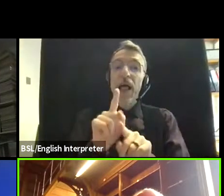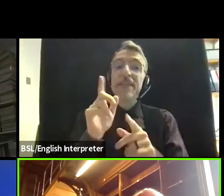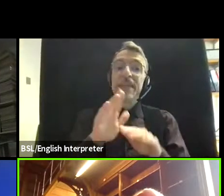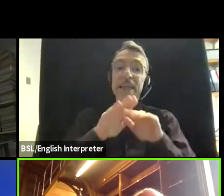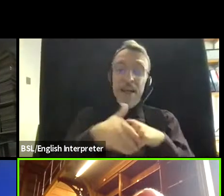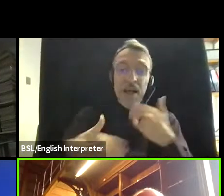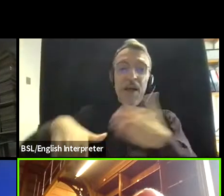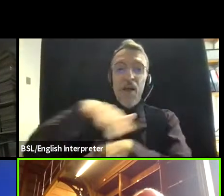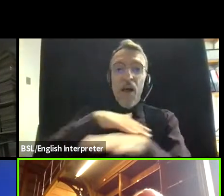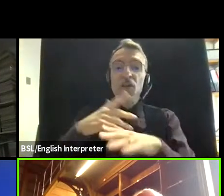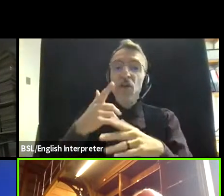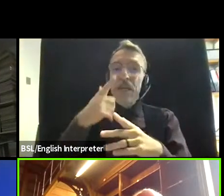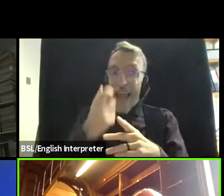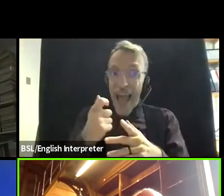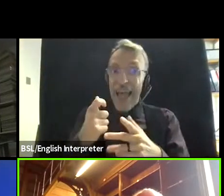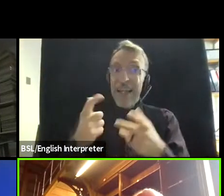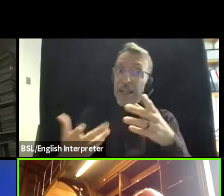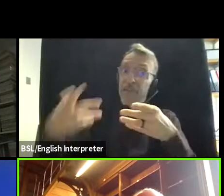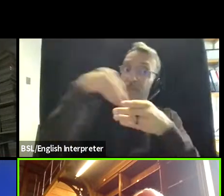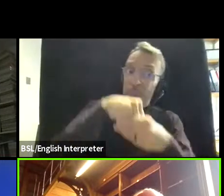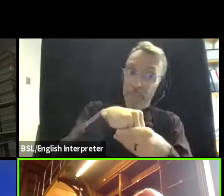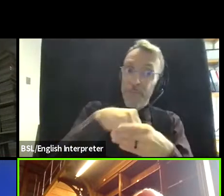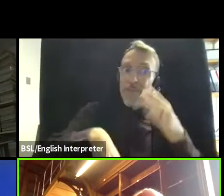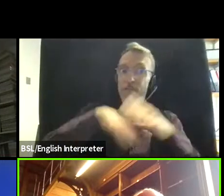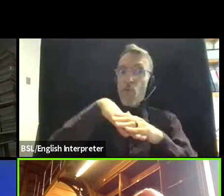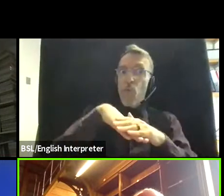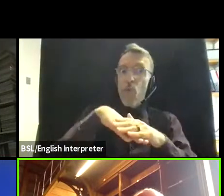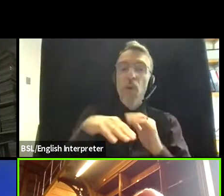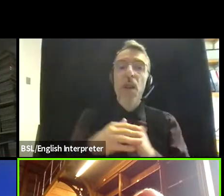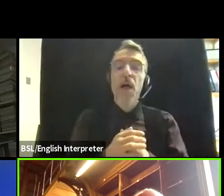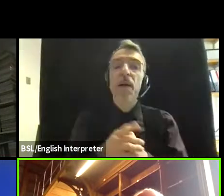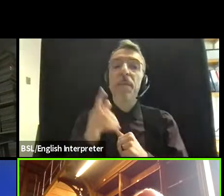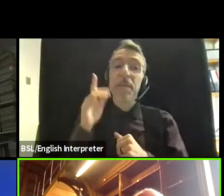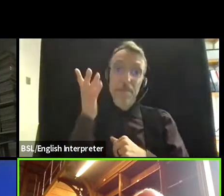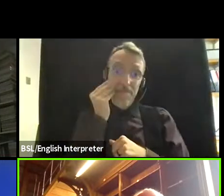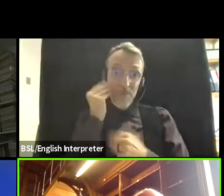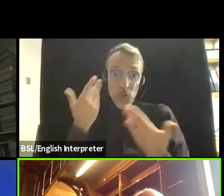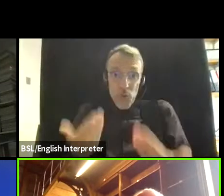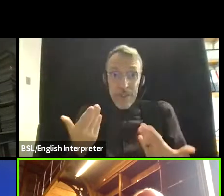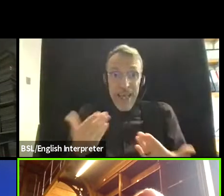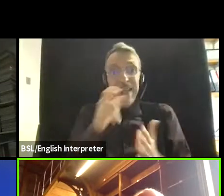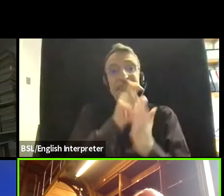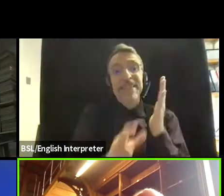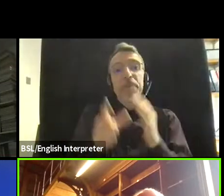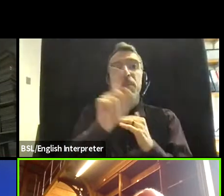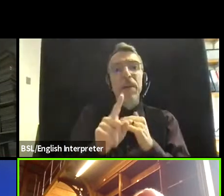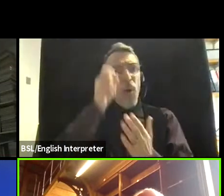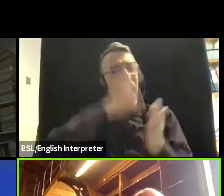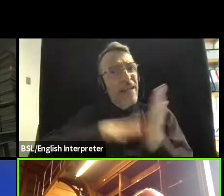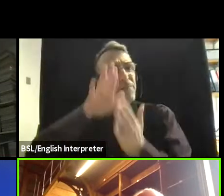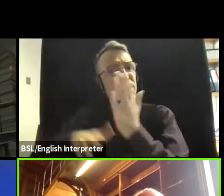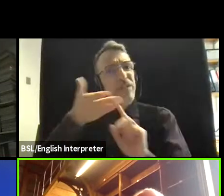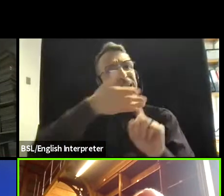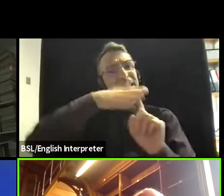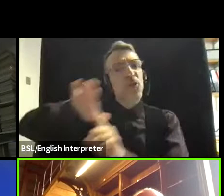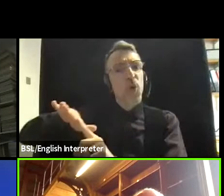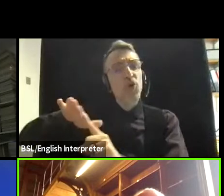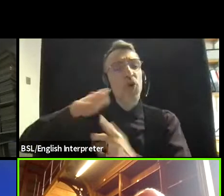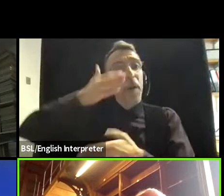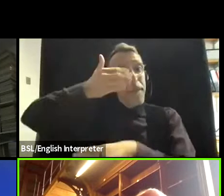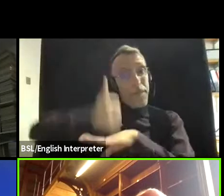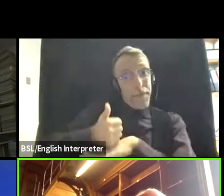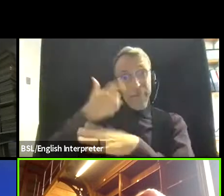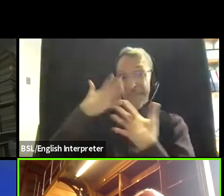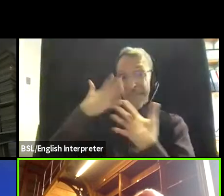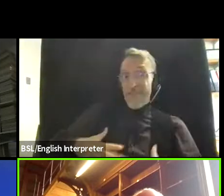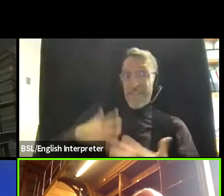hinder their full participation. As we've been hearing today, people with disabilities may experience exclusion not only due to their